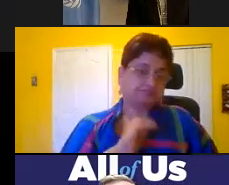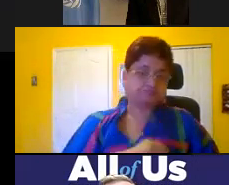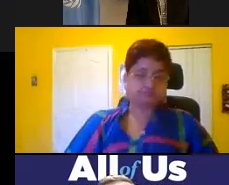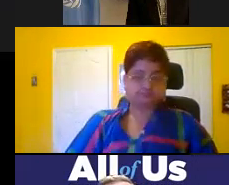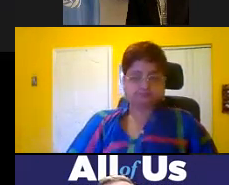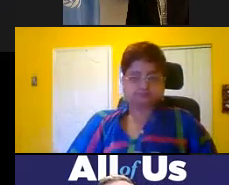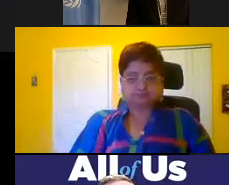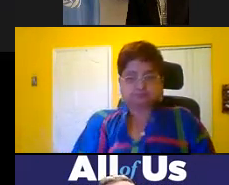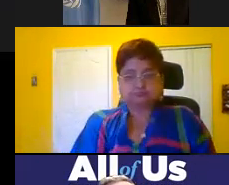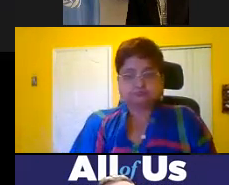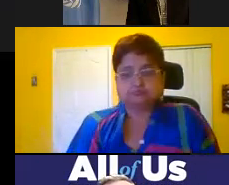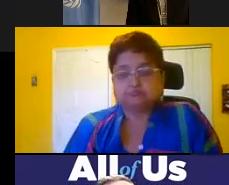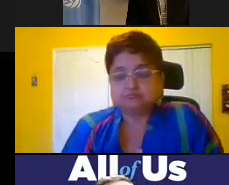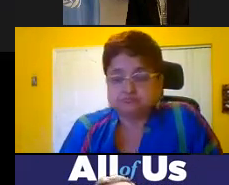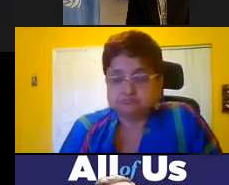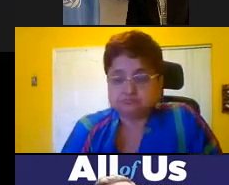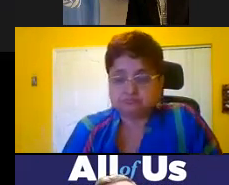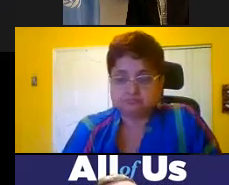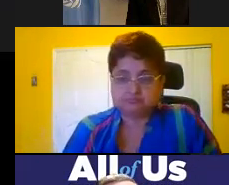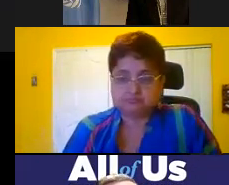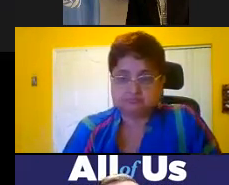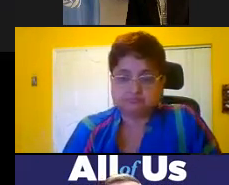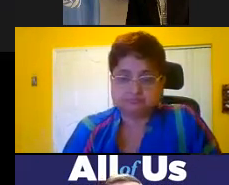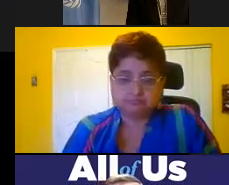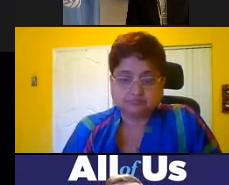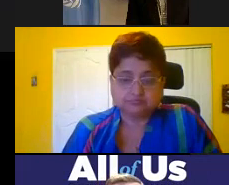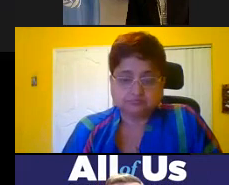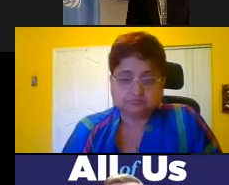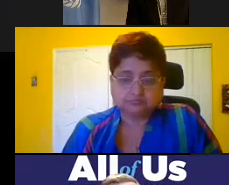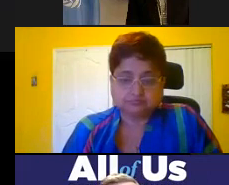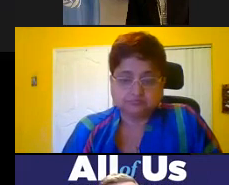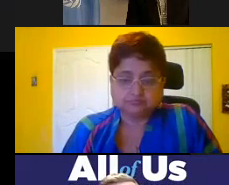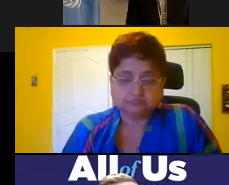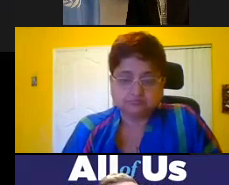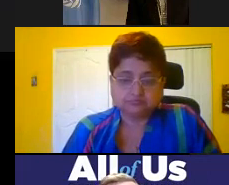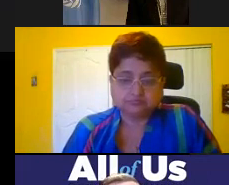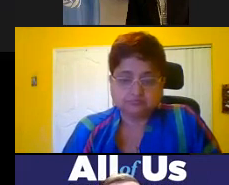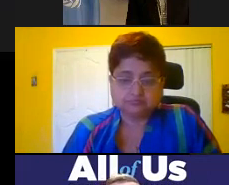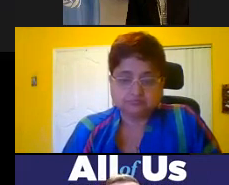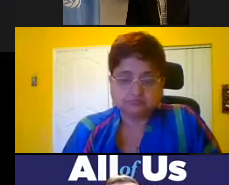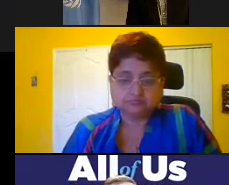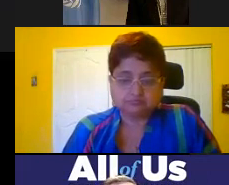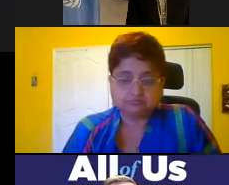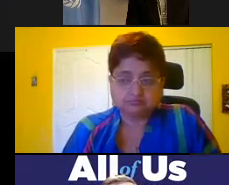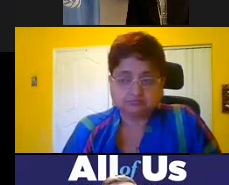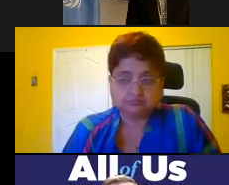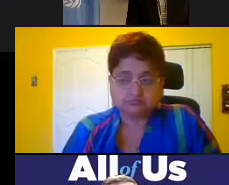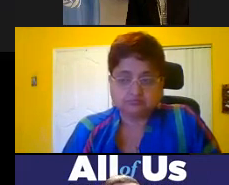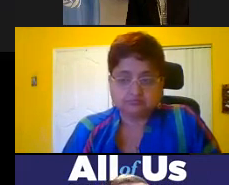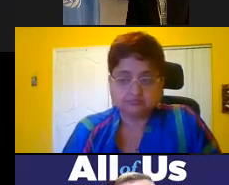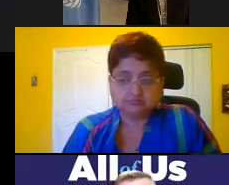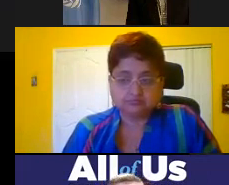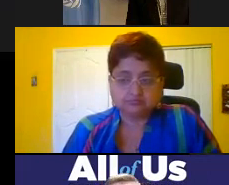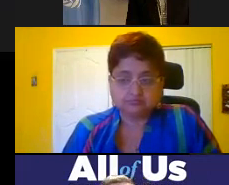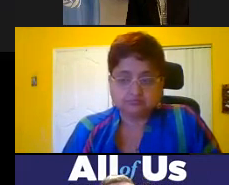about disability. Right now, we don't know those questions. We know generically how many people with disabilities might be enrolled in the program, and I don't know